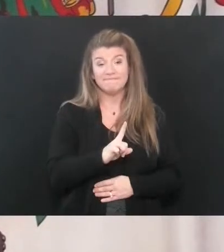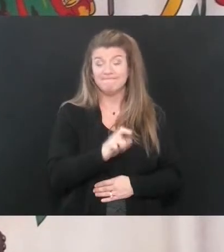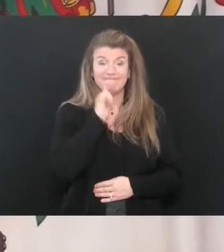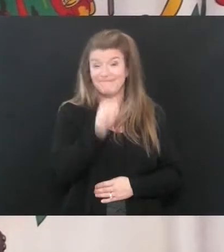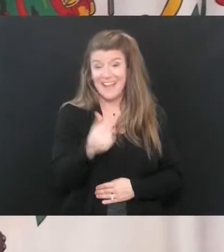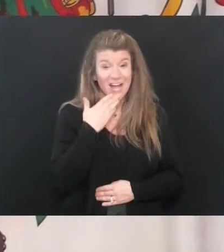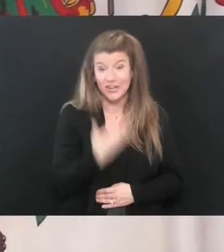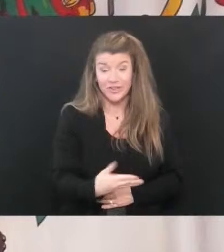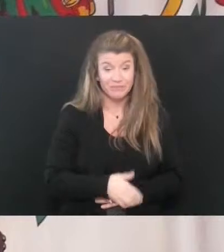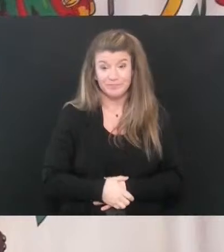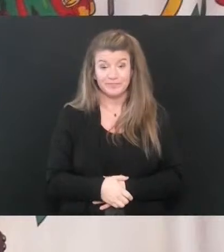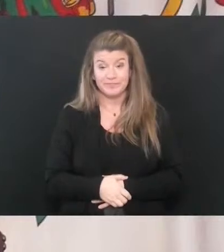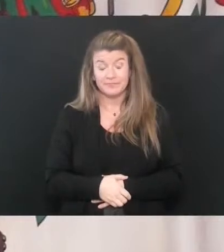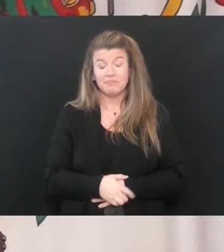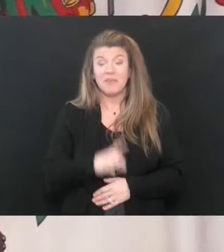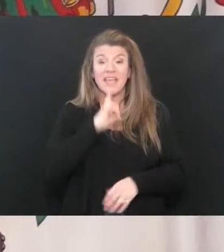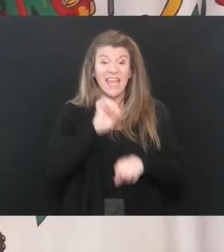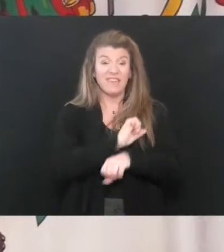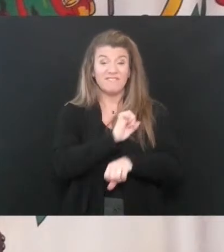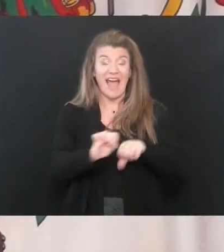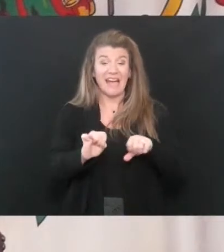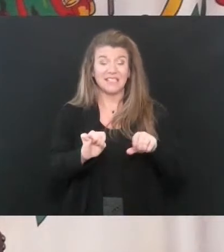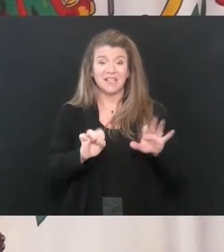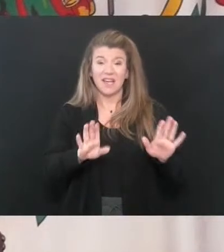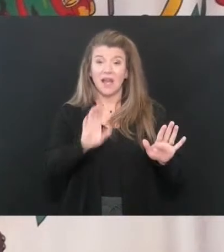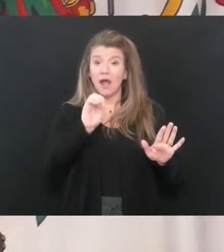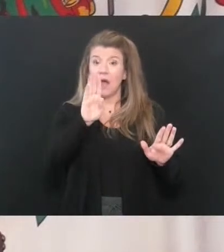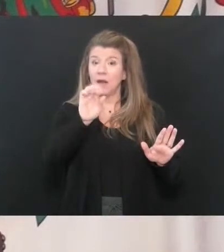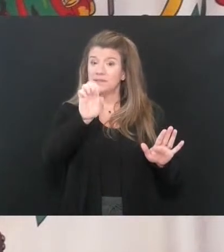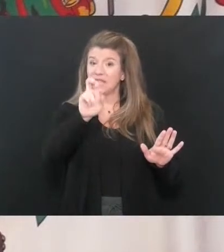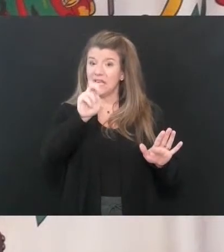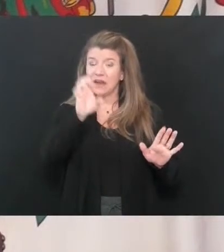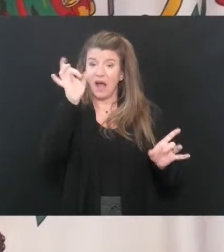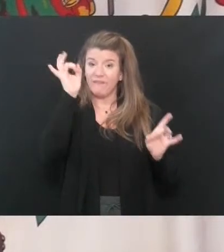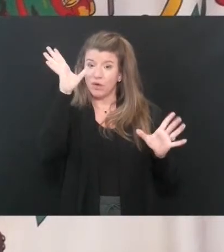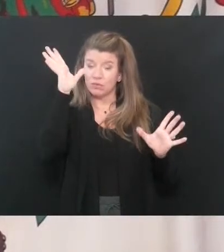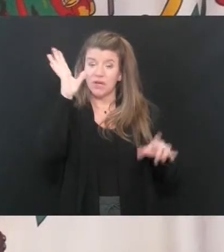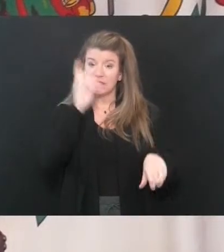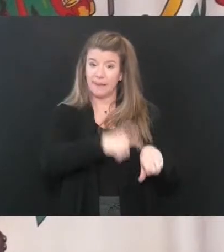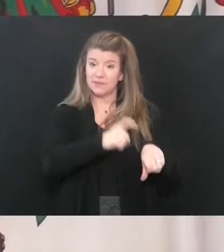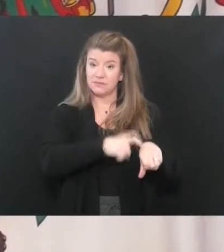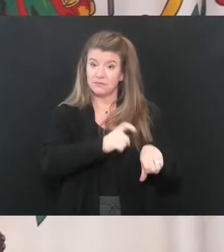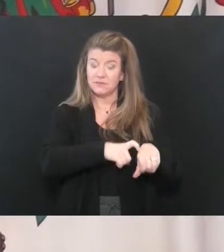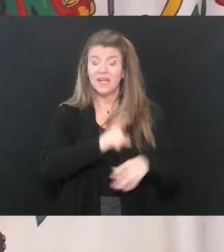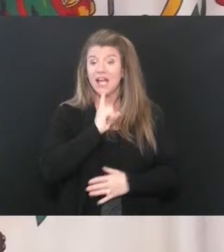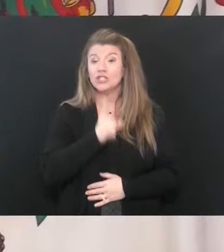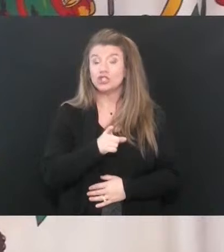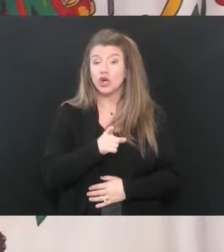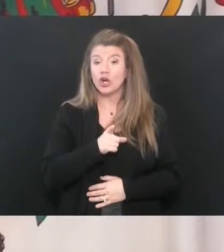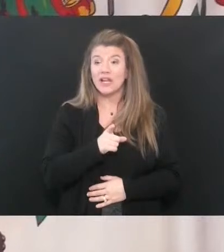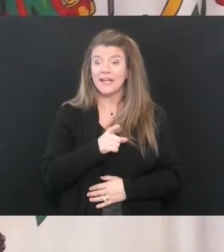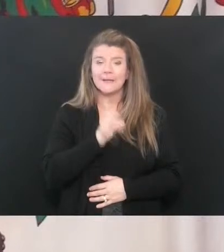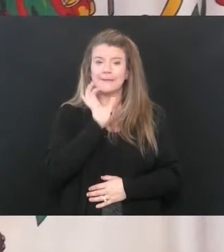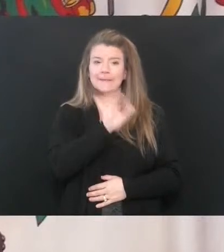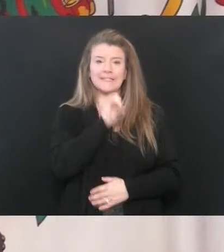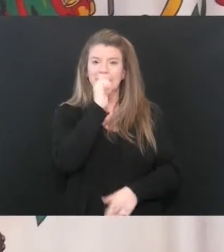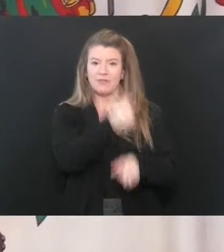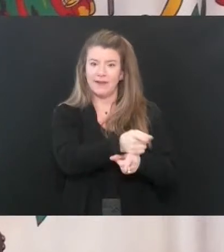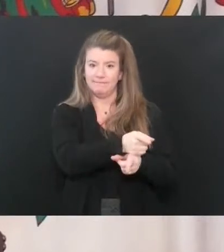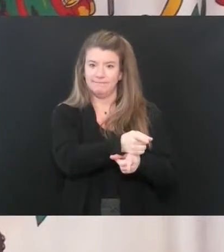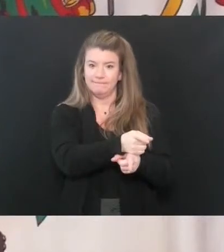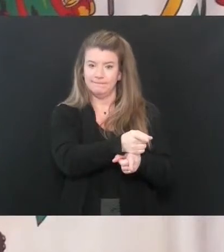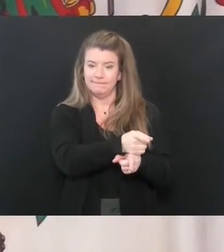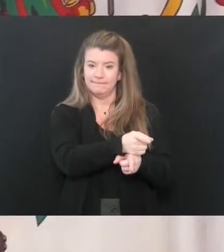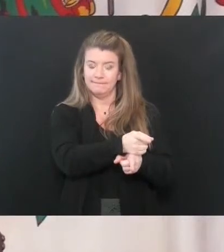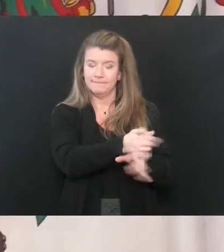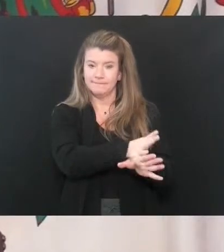good, in fact, obscene at times, and surely out of touch. And